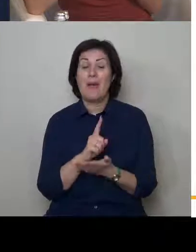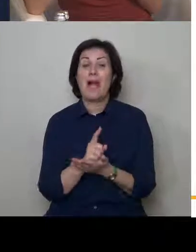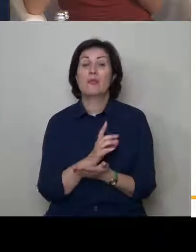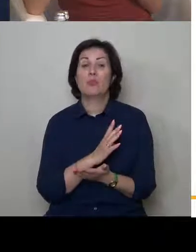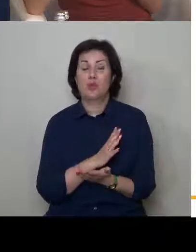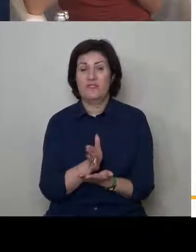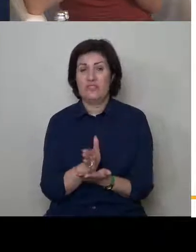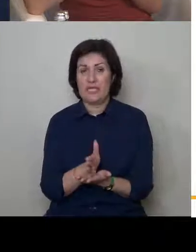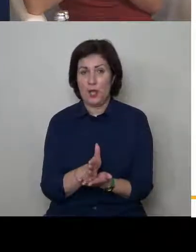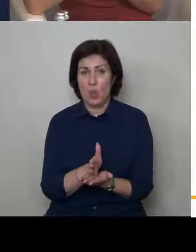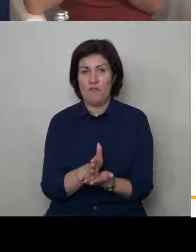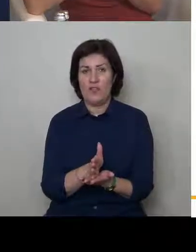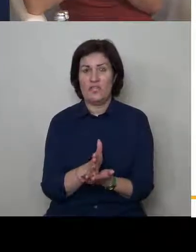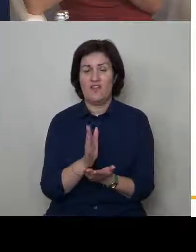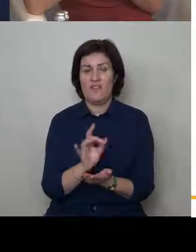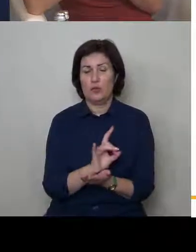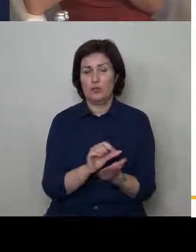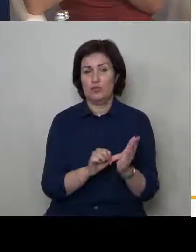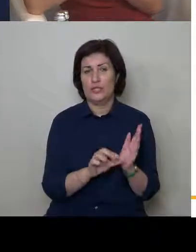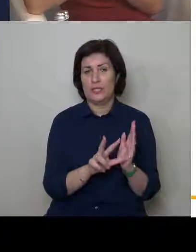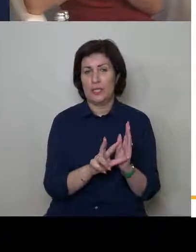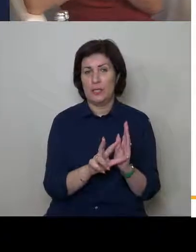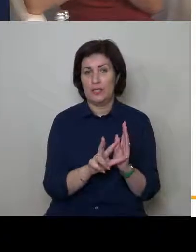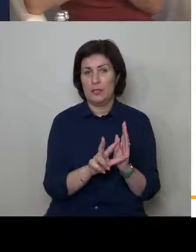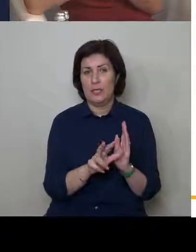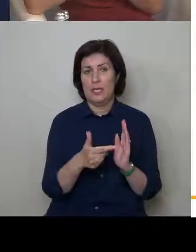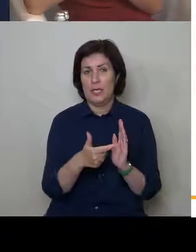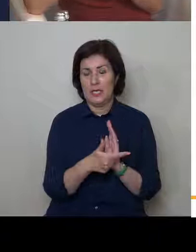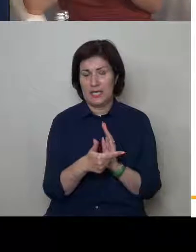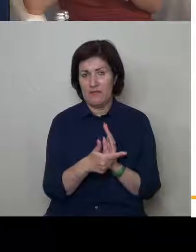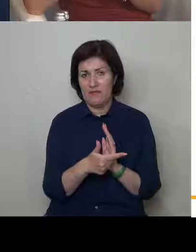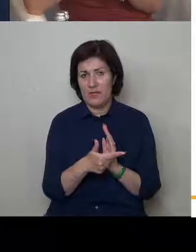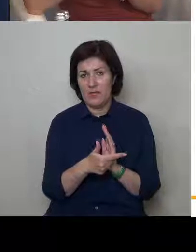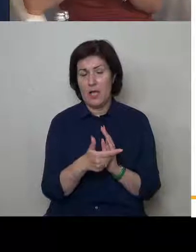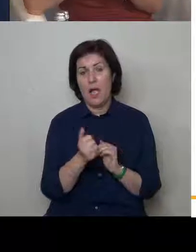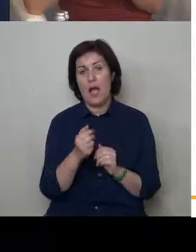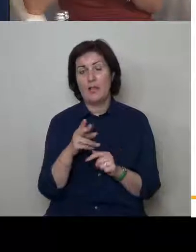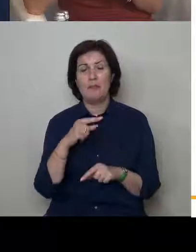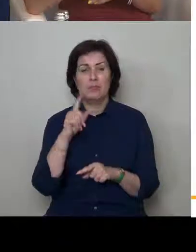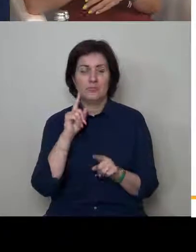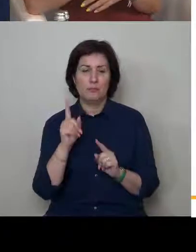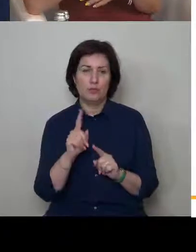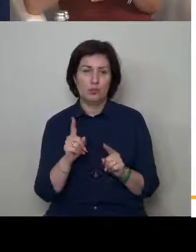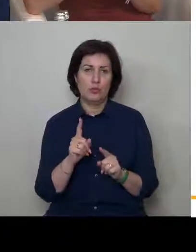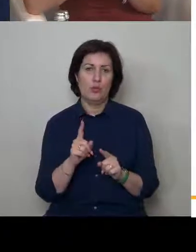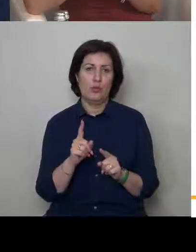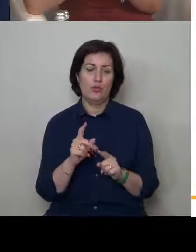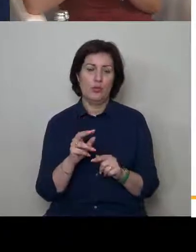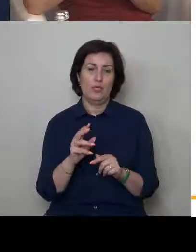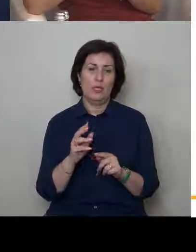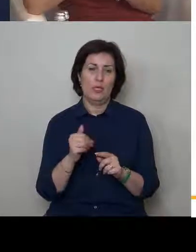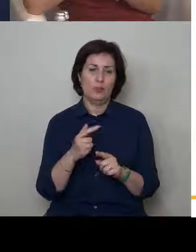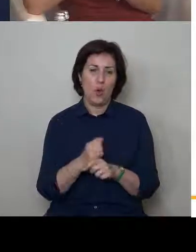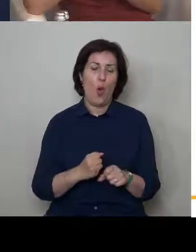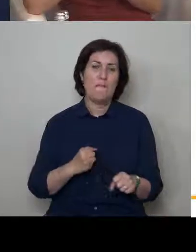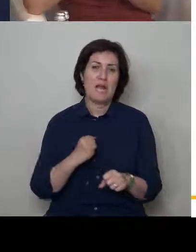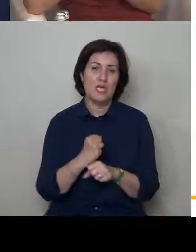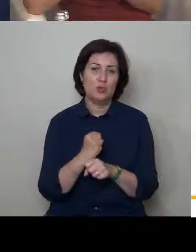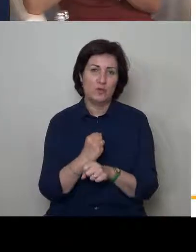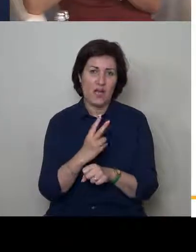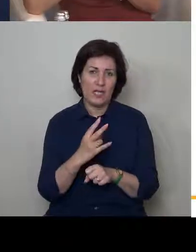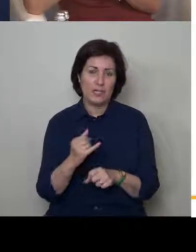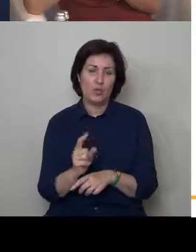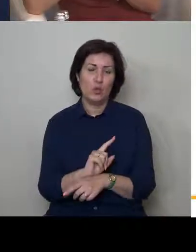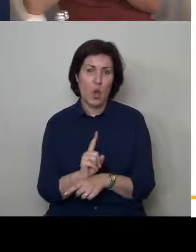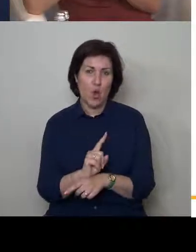The value limit was to be 63 hryvnia, but we know that when